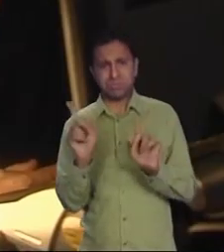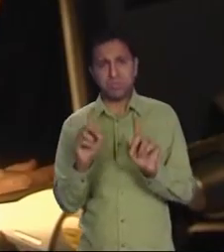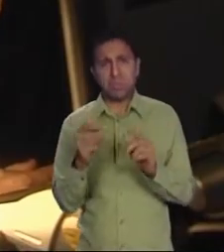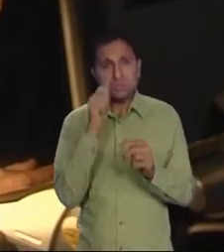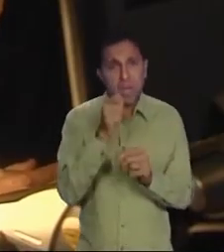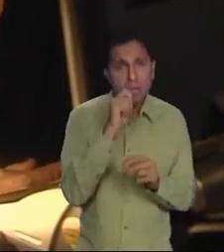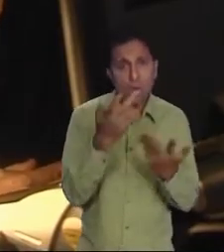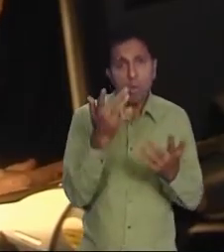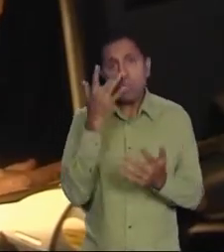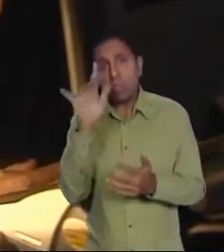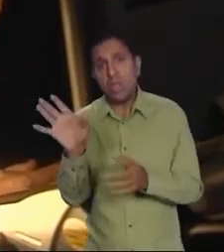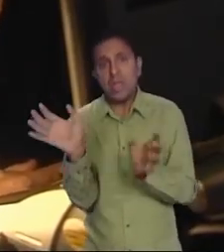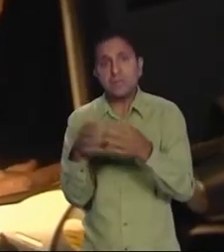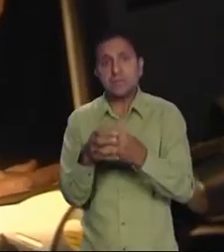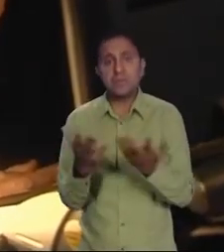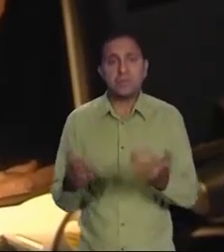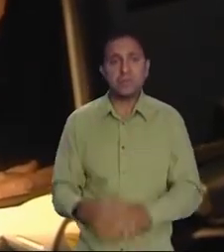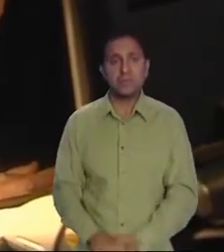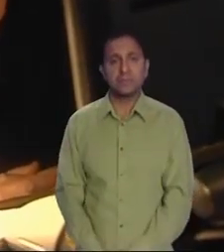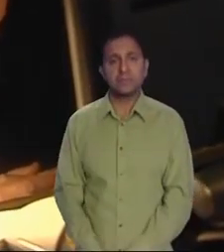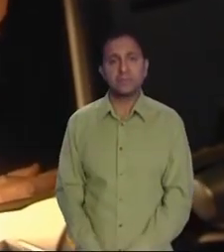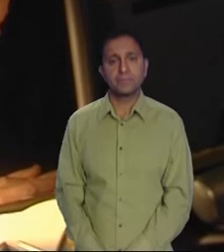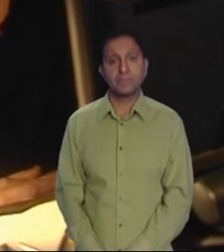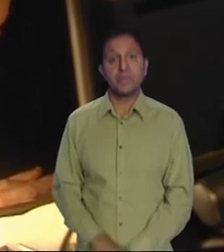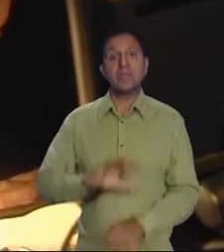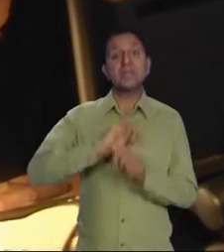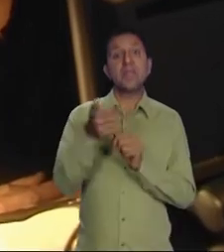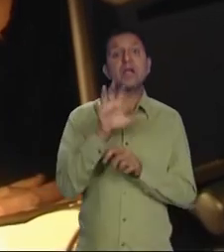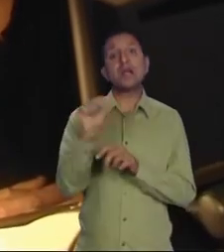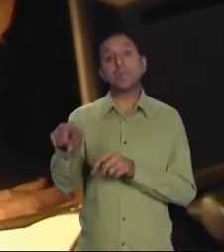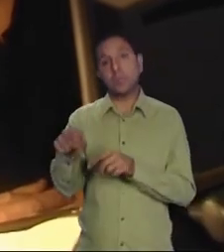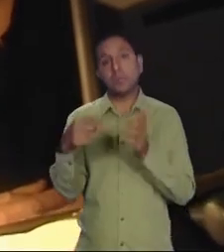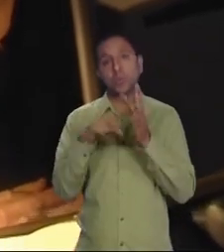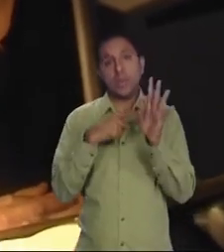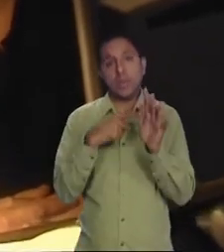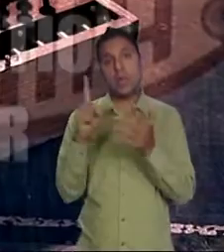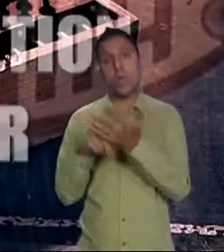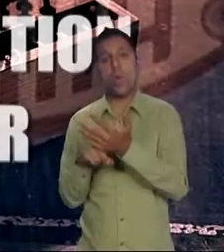Time now to catch up with Julian and Lorna as they struggle to crack the code of the notorious Nazi Enigma machine.